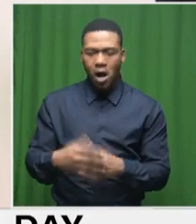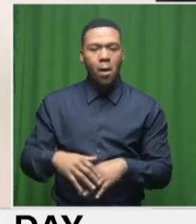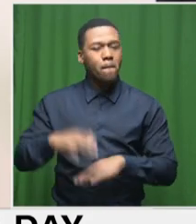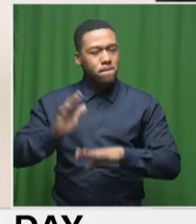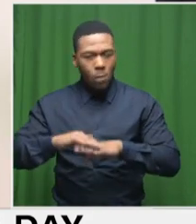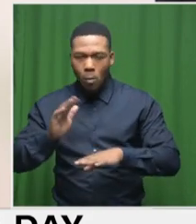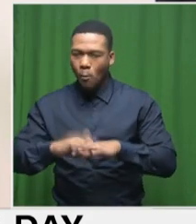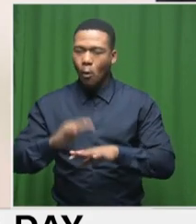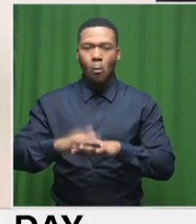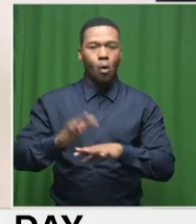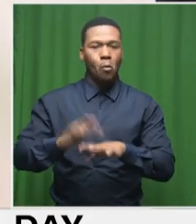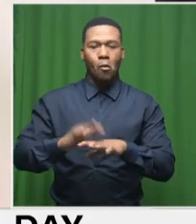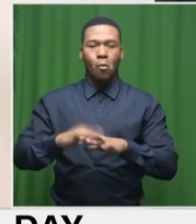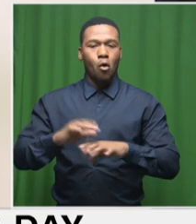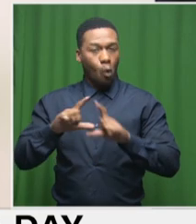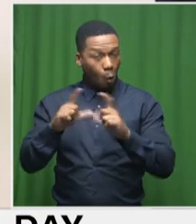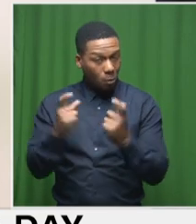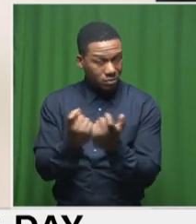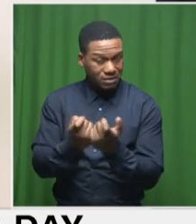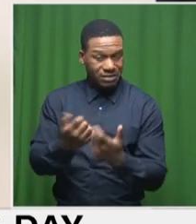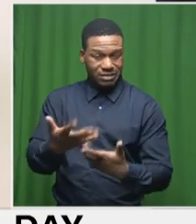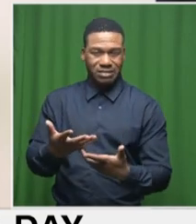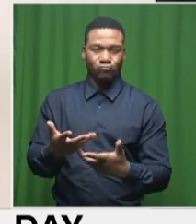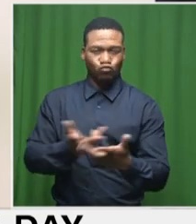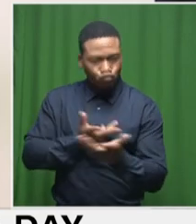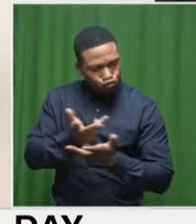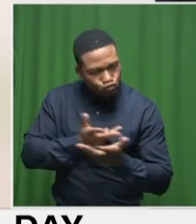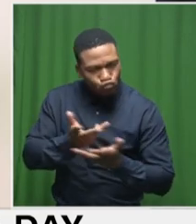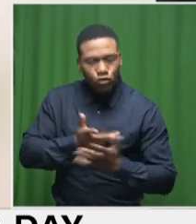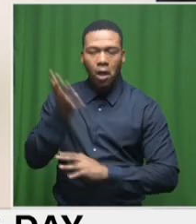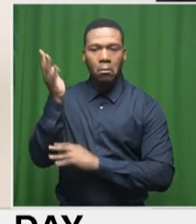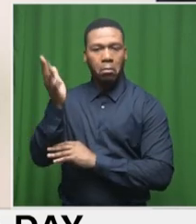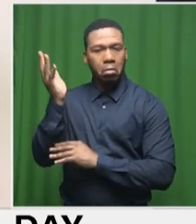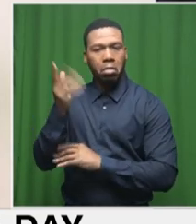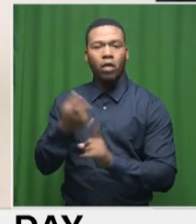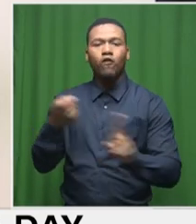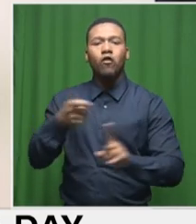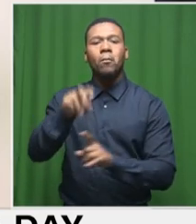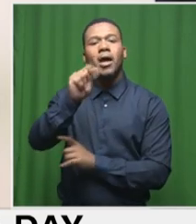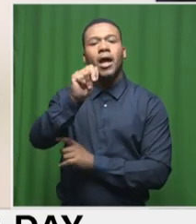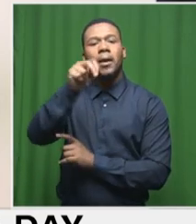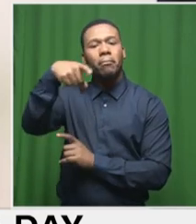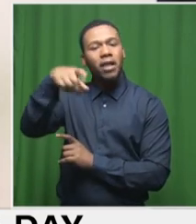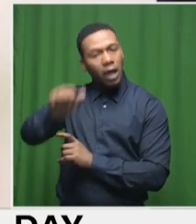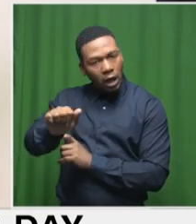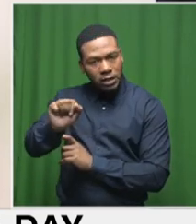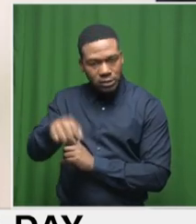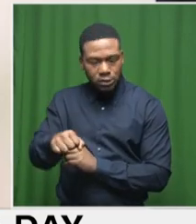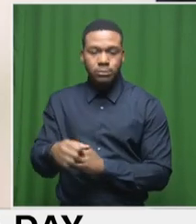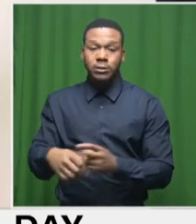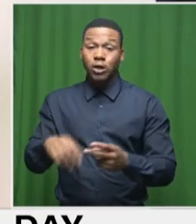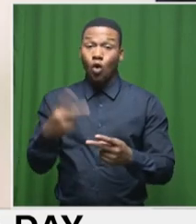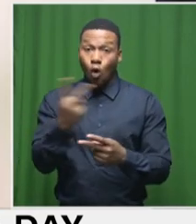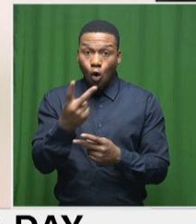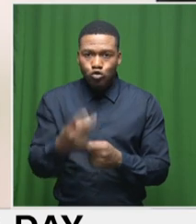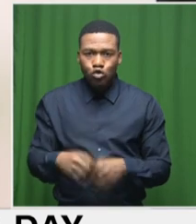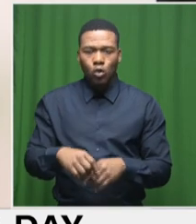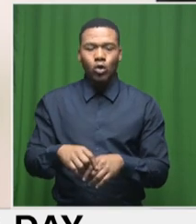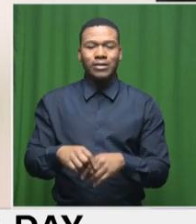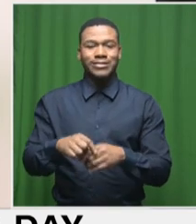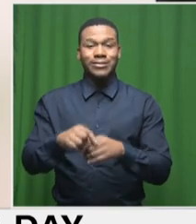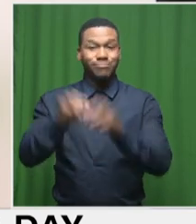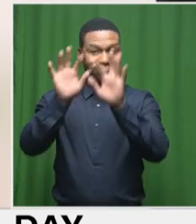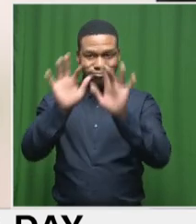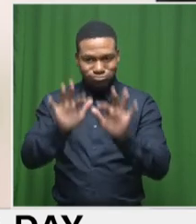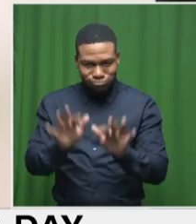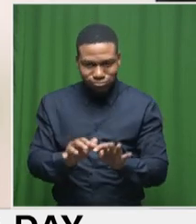where also a lot of presentation, especially coming from the NPA, and also the crime stats that also Ms. Semakaleng Manamela